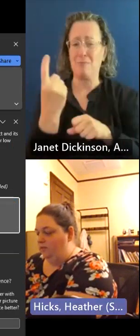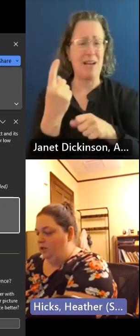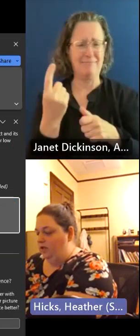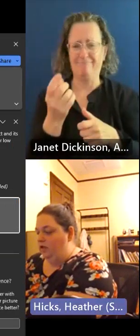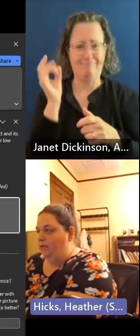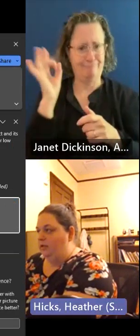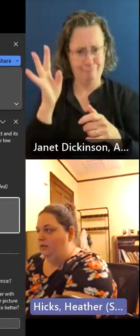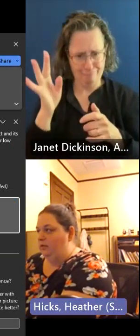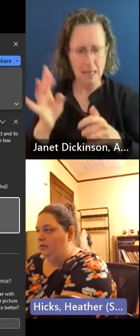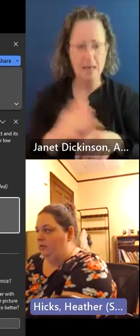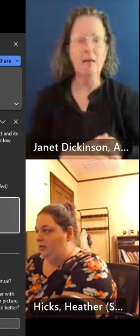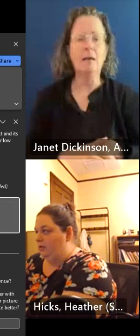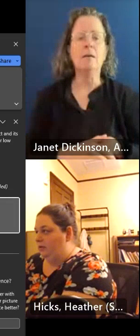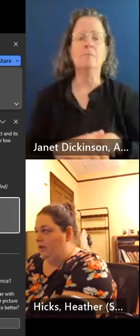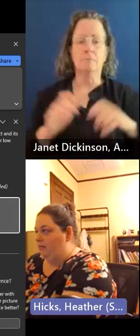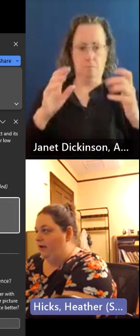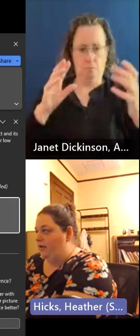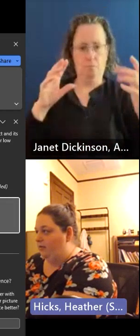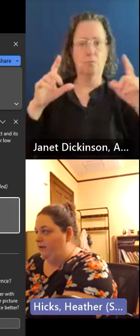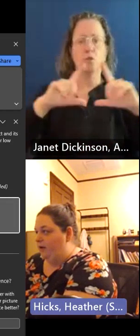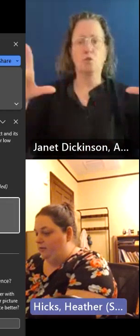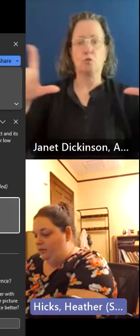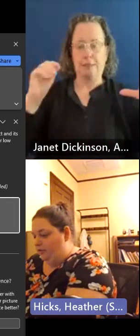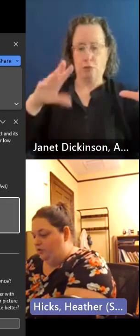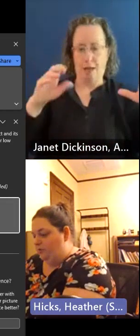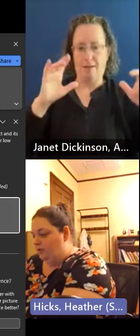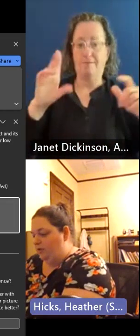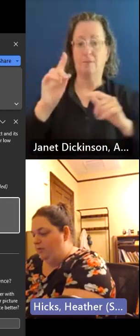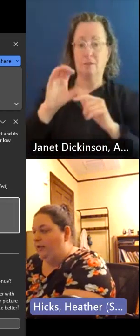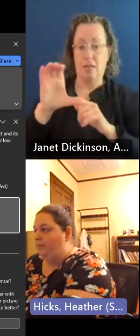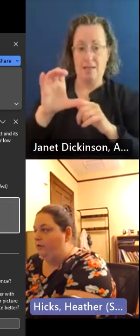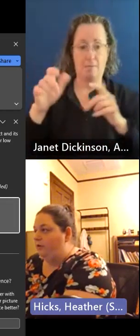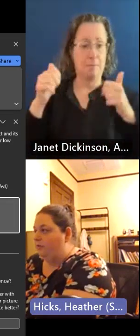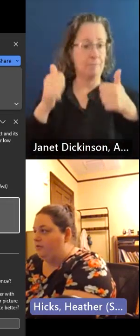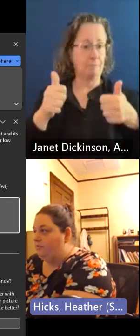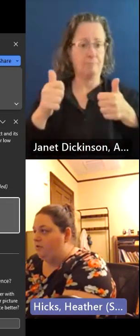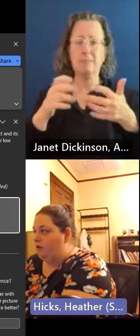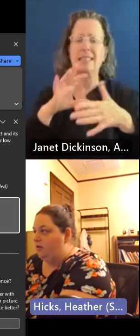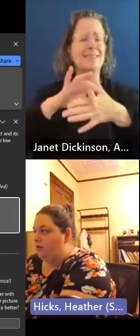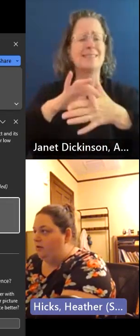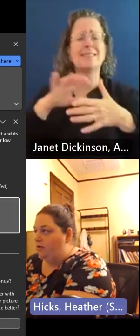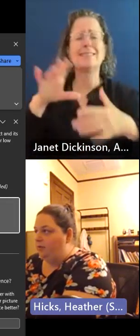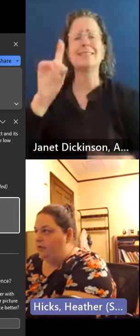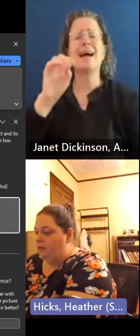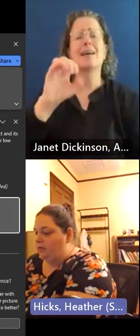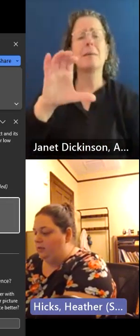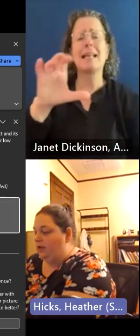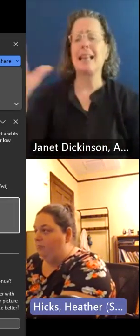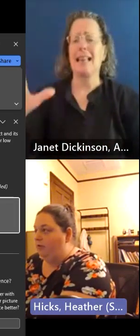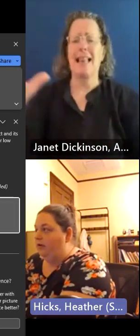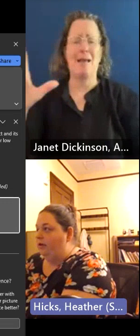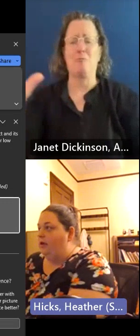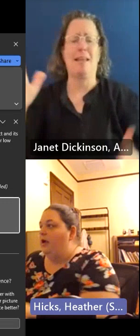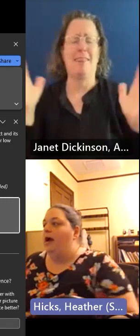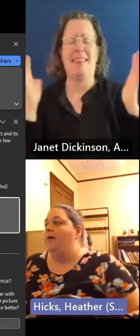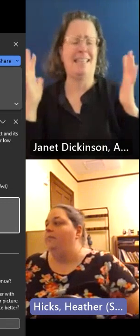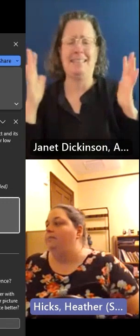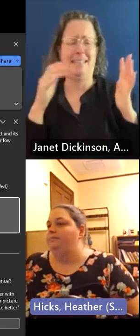Screenshot of document library. And to be fair, it should just be document library. You don't have to write screenshot. Document